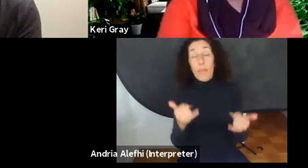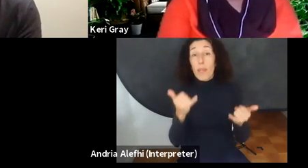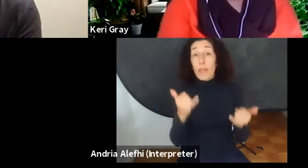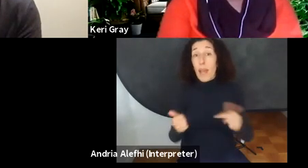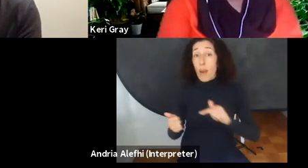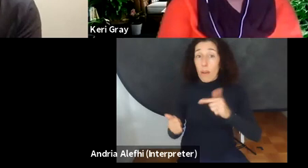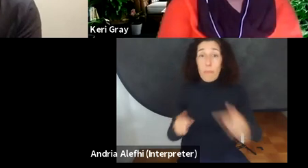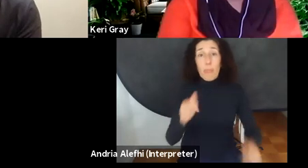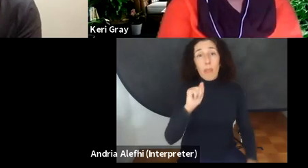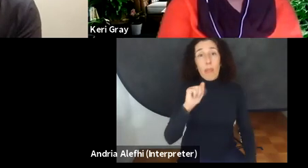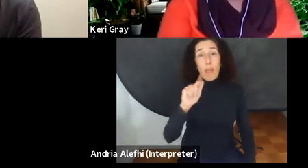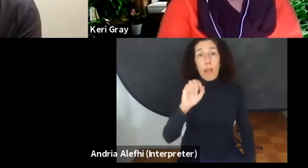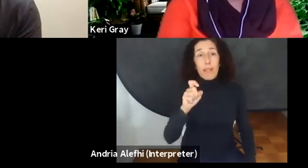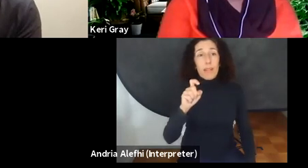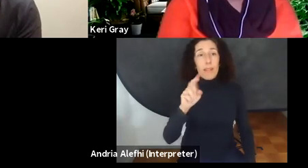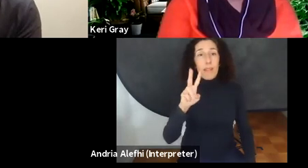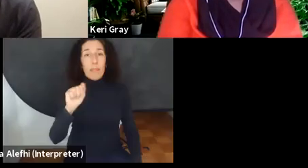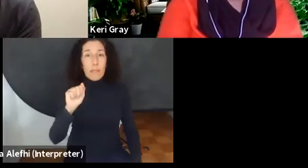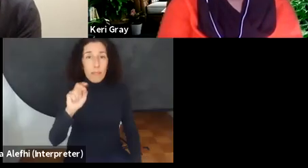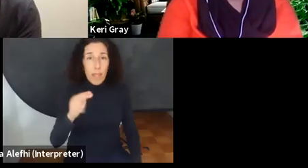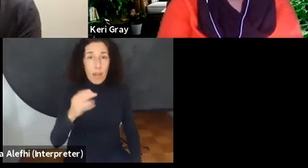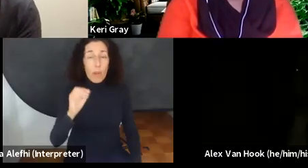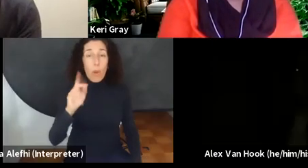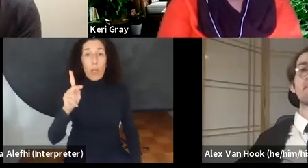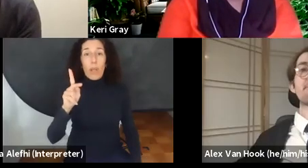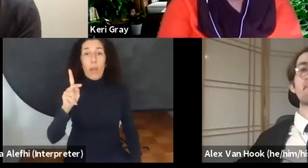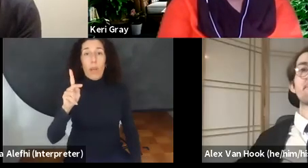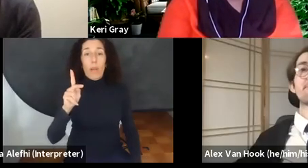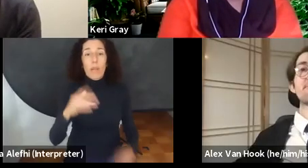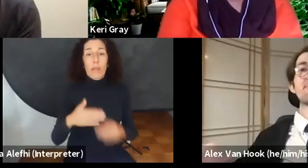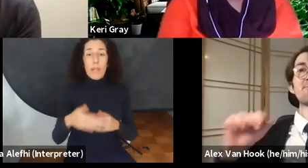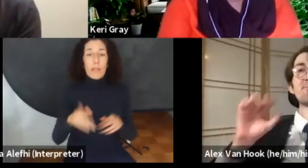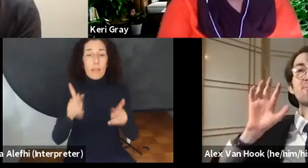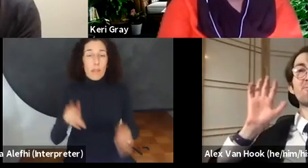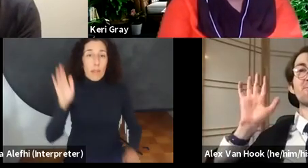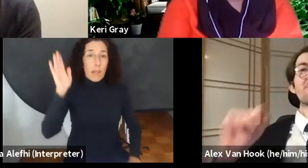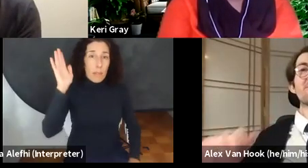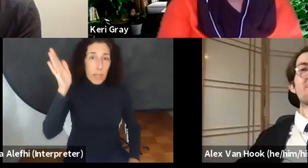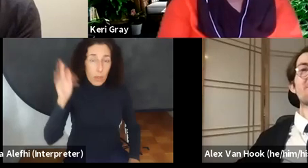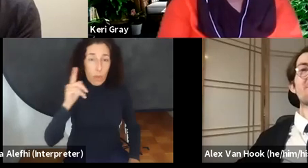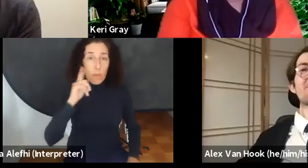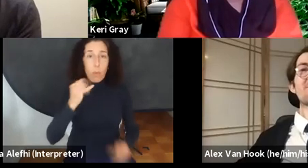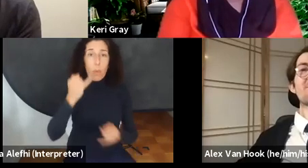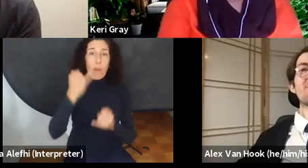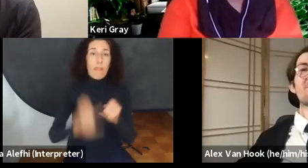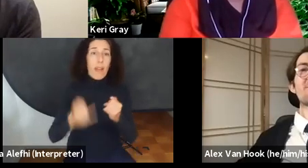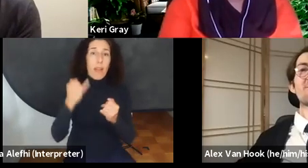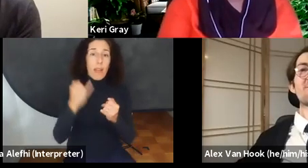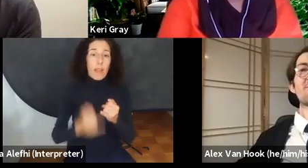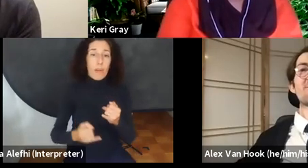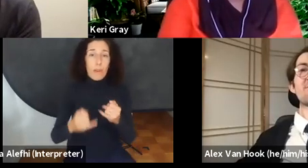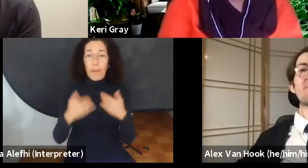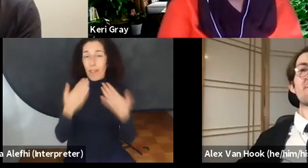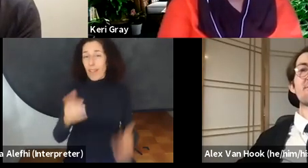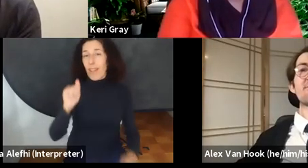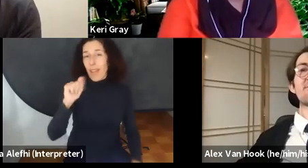to Alex Van Hook, who is our next speaker, who will be doing our final remarks. Take it away,